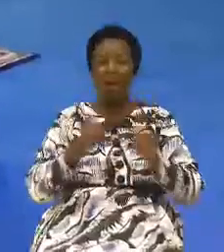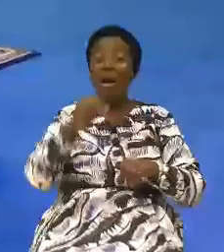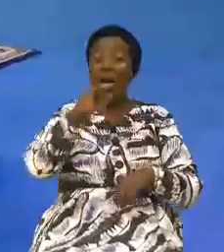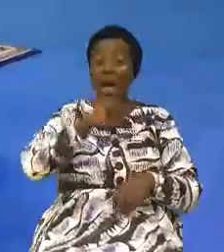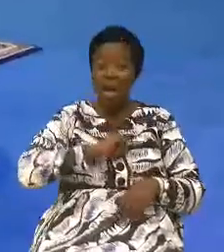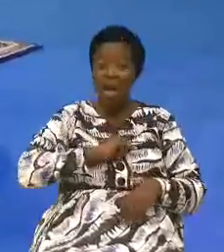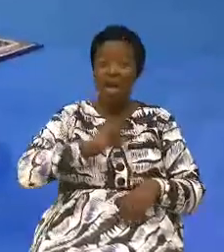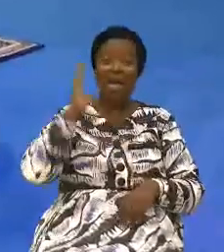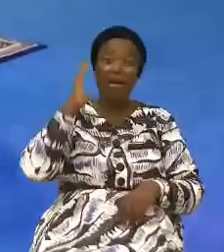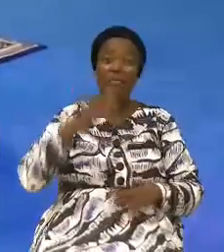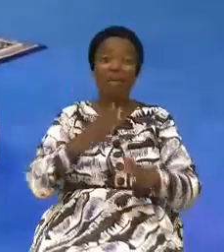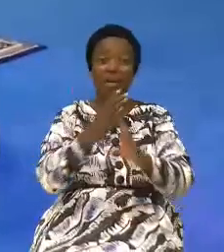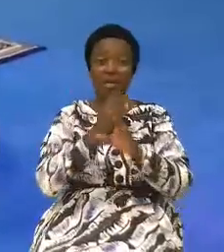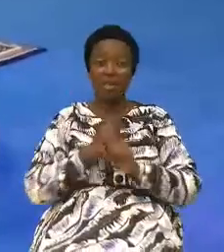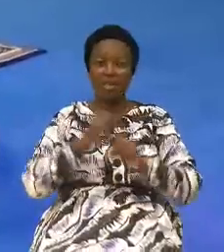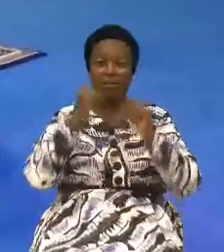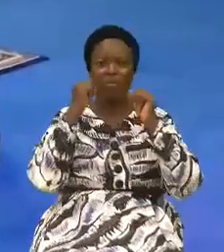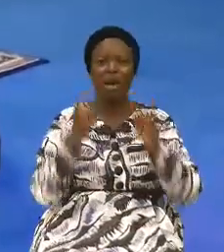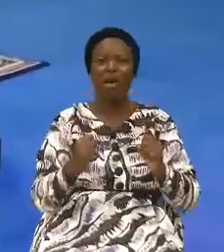receive power.